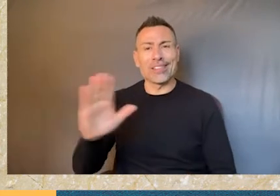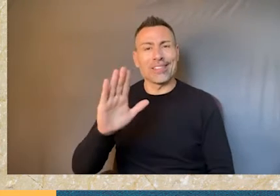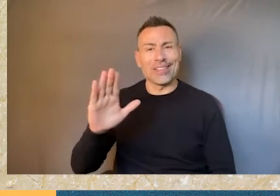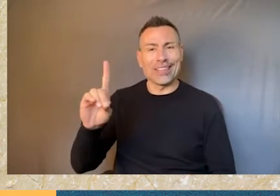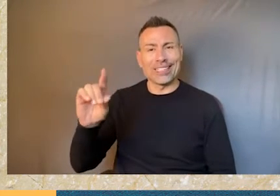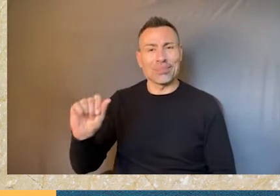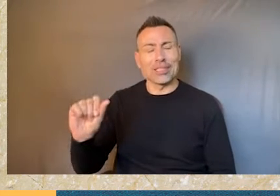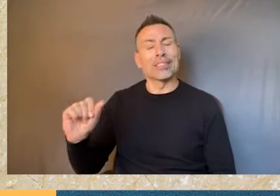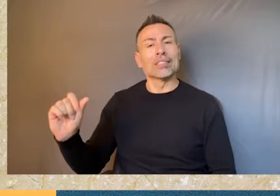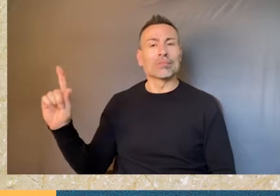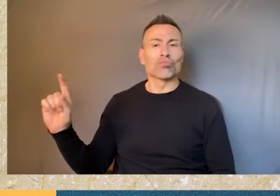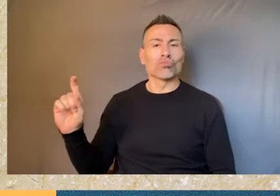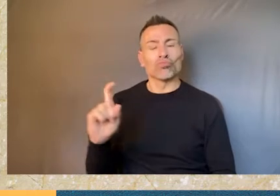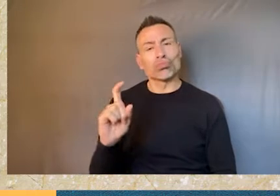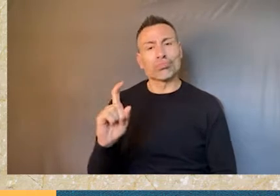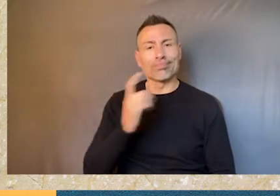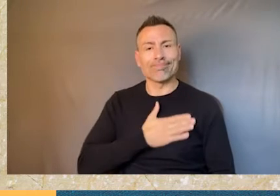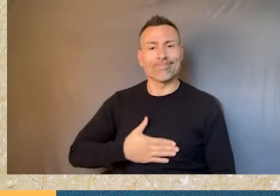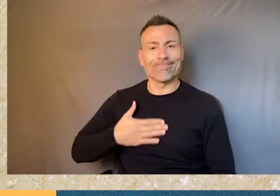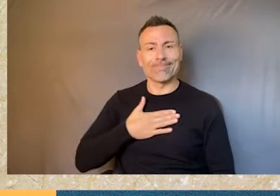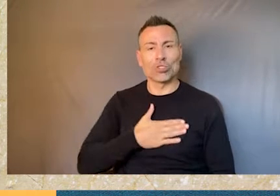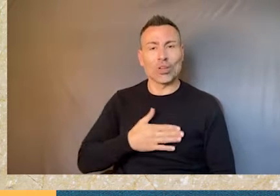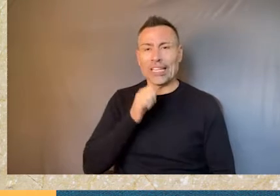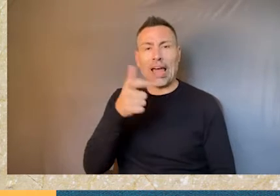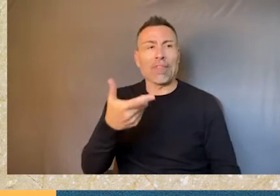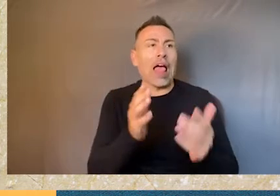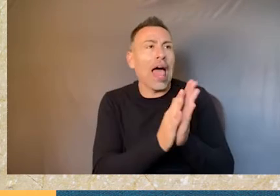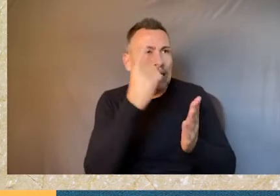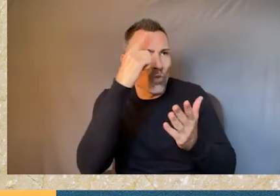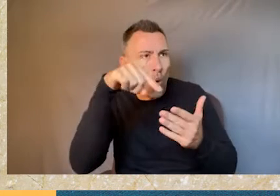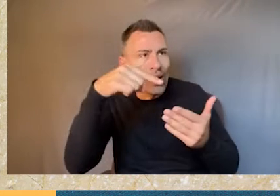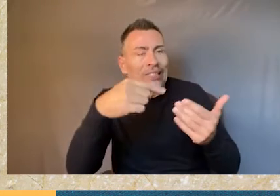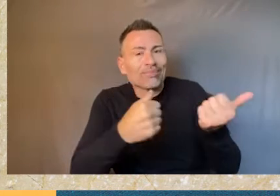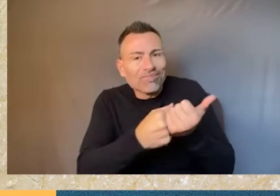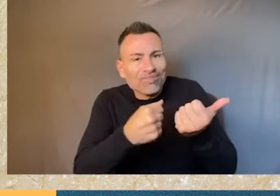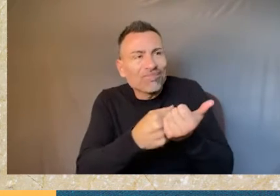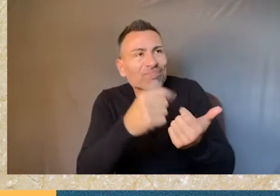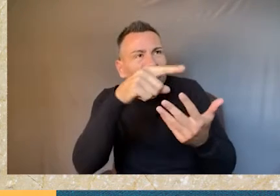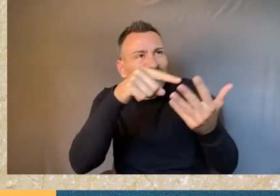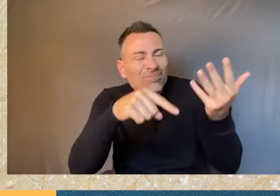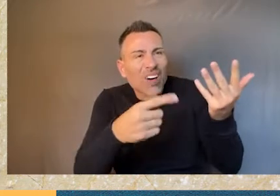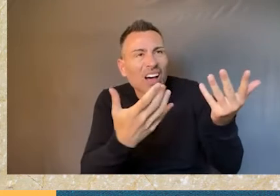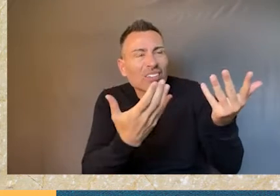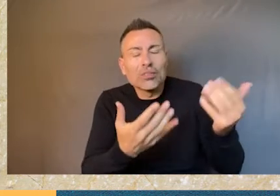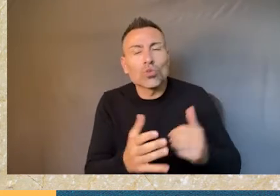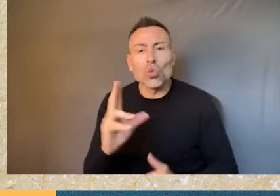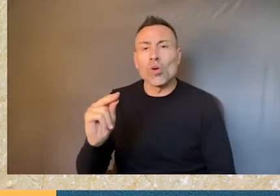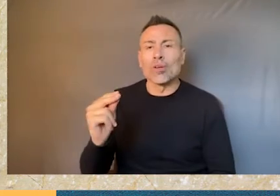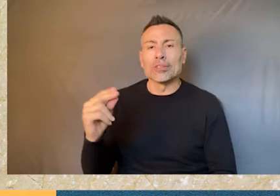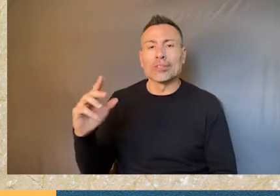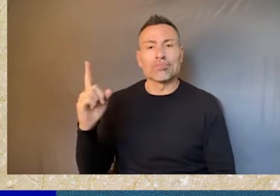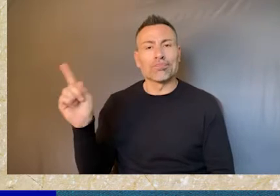to request an accommodation? And that's truly the ultimate goal of where we want to be in the future.